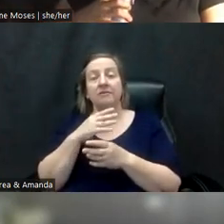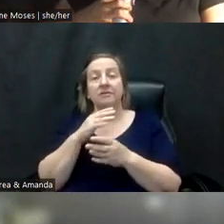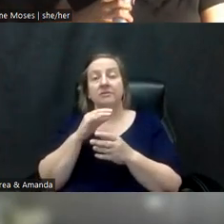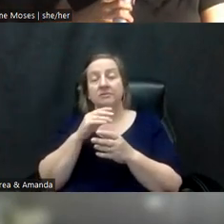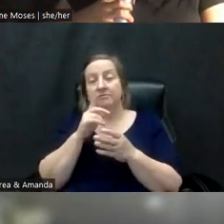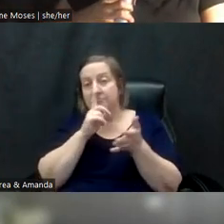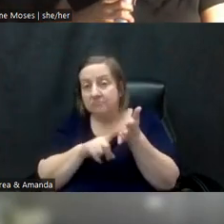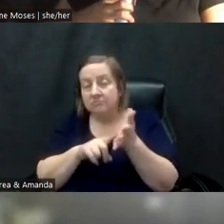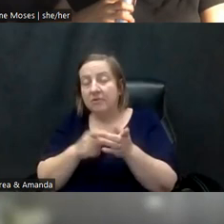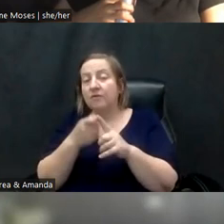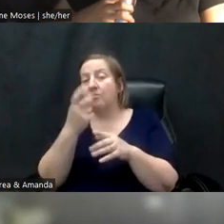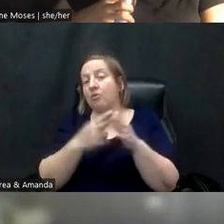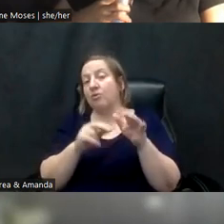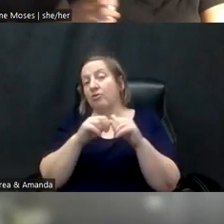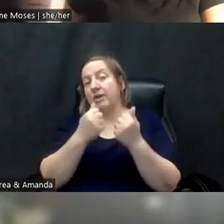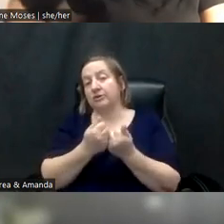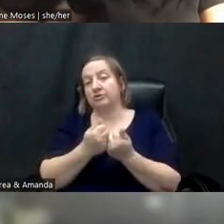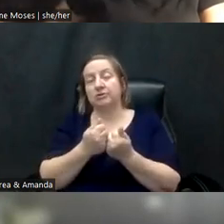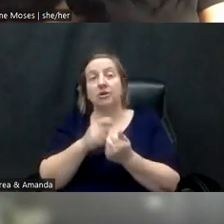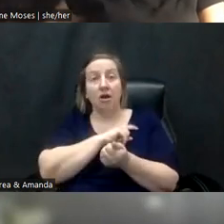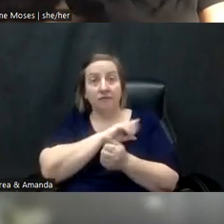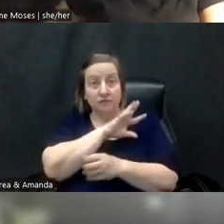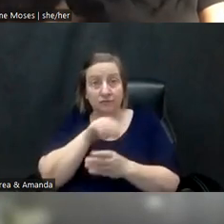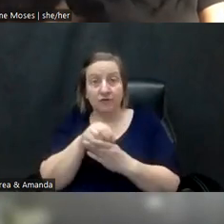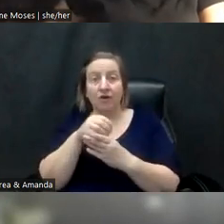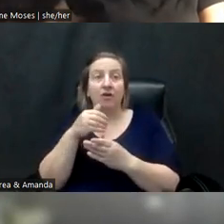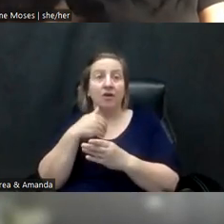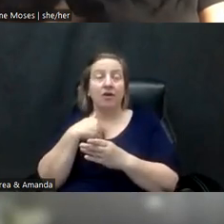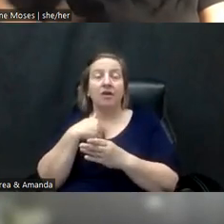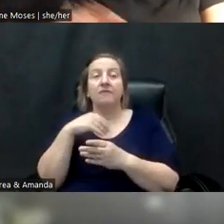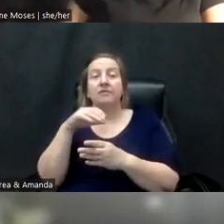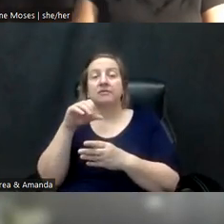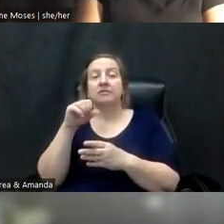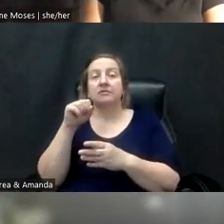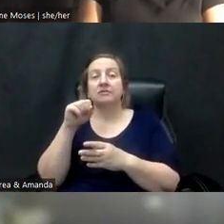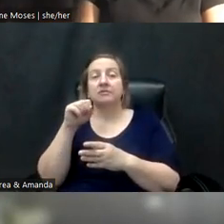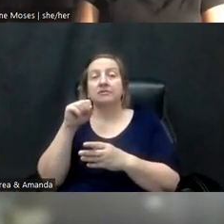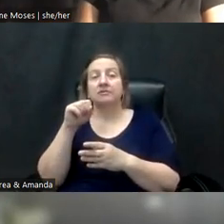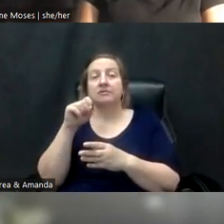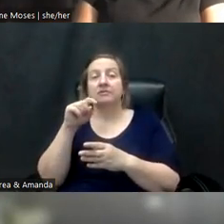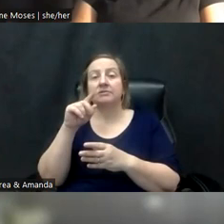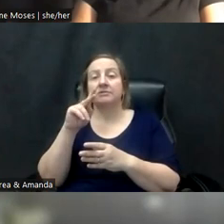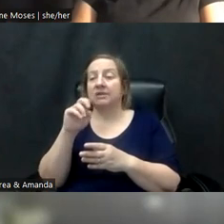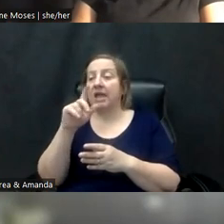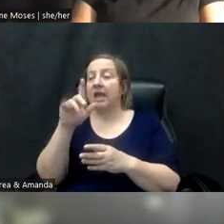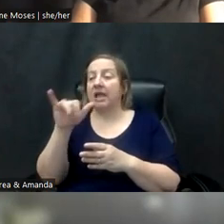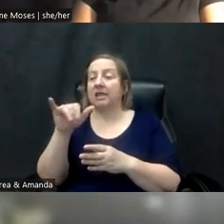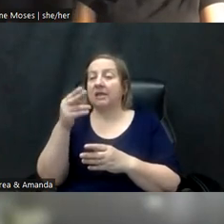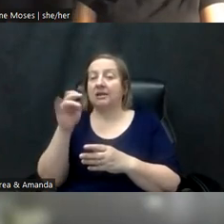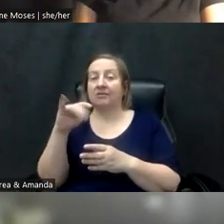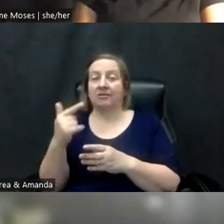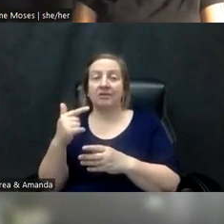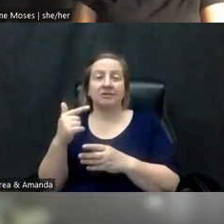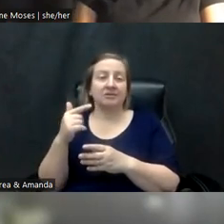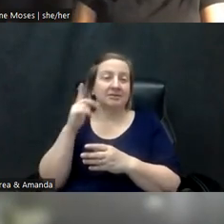agencies. Involved officers are entitled to a Skelly hearing, which sounds similar to the one that Commissioner Hamelman talks